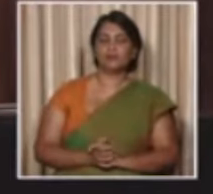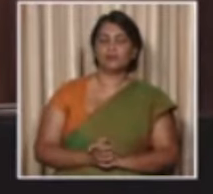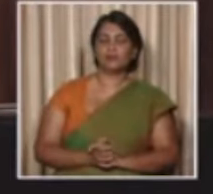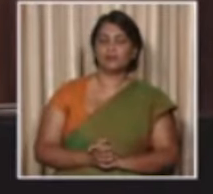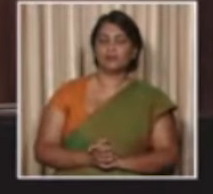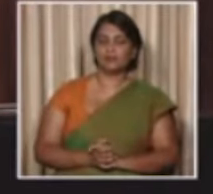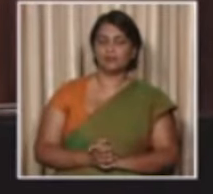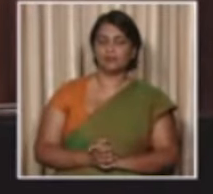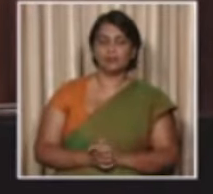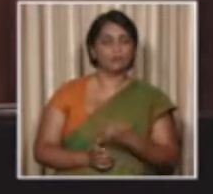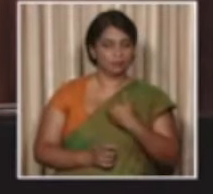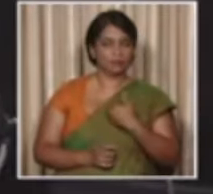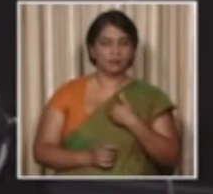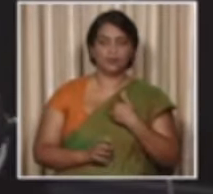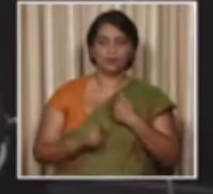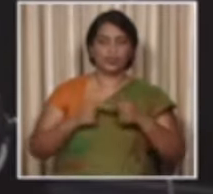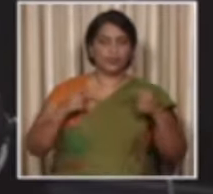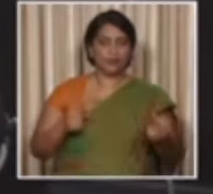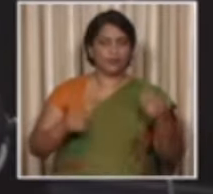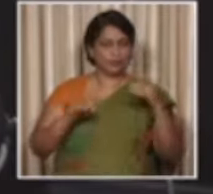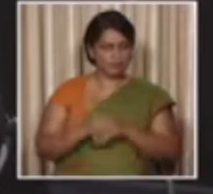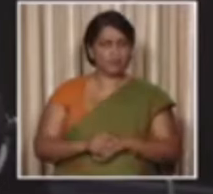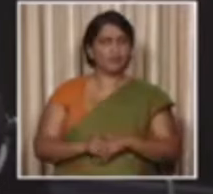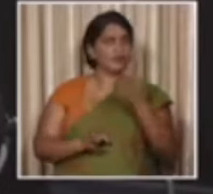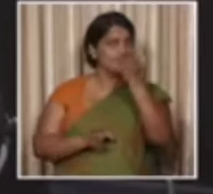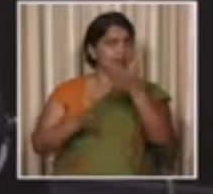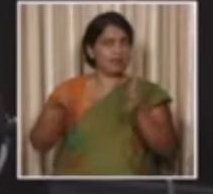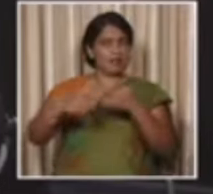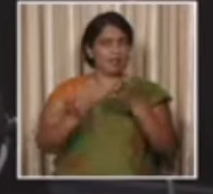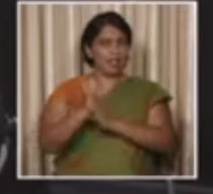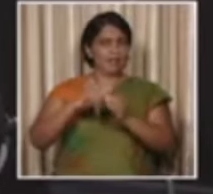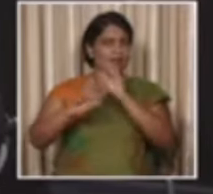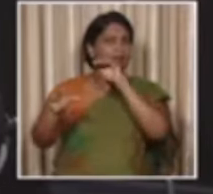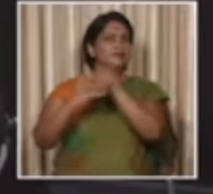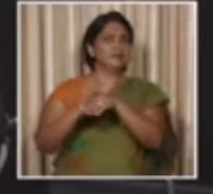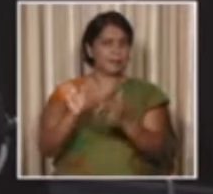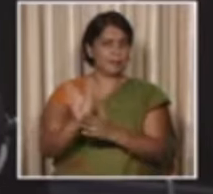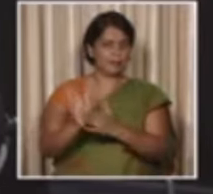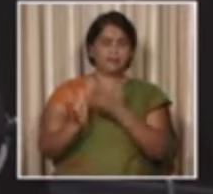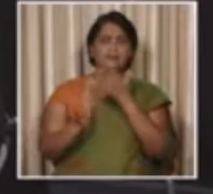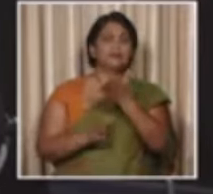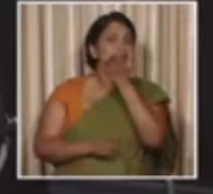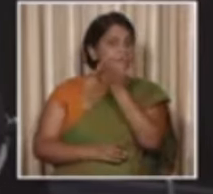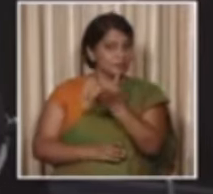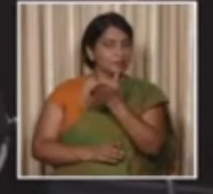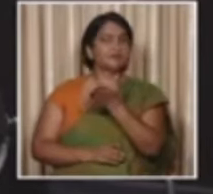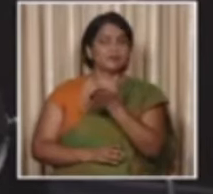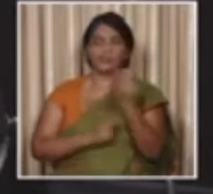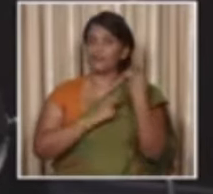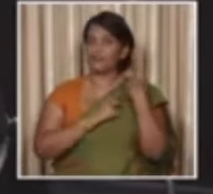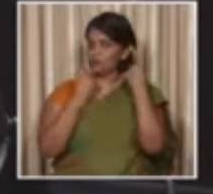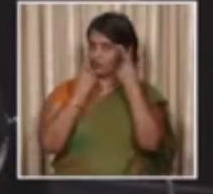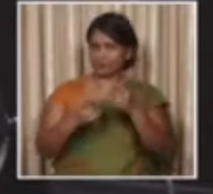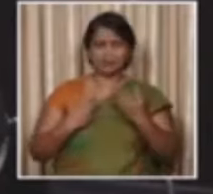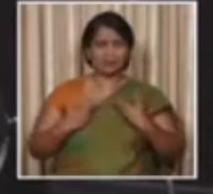I was in the opposition. You are a member of the cabinet. You must take responsibility for that. I was a member of the